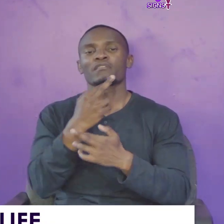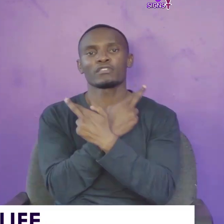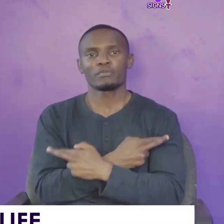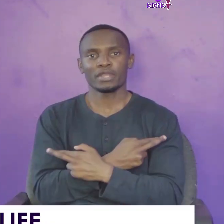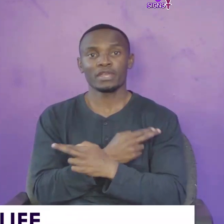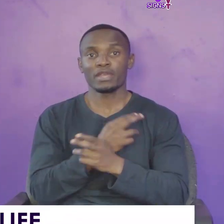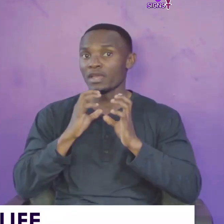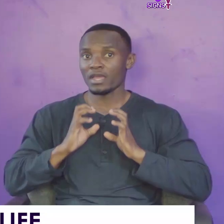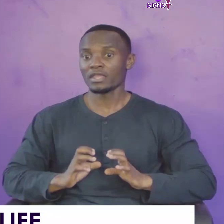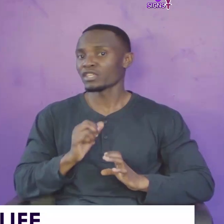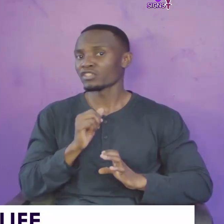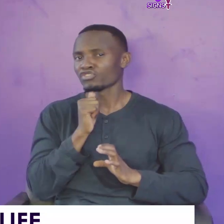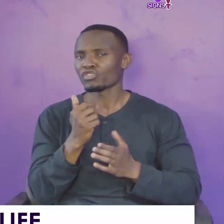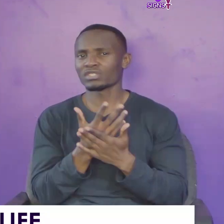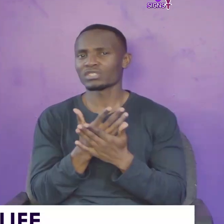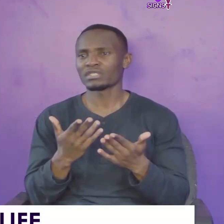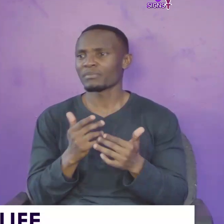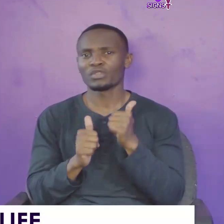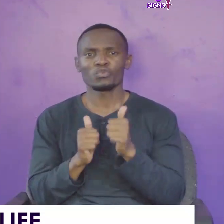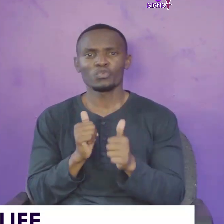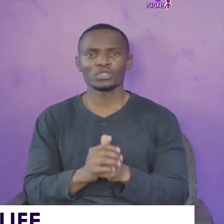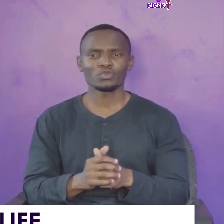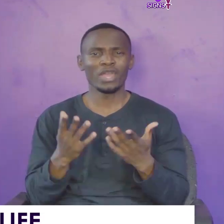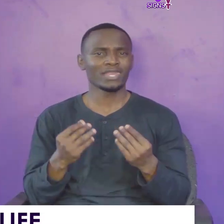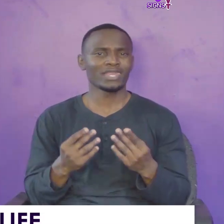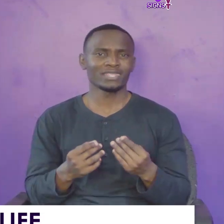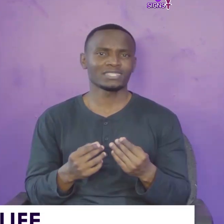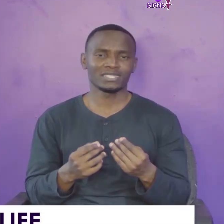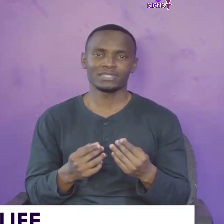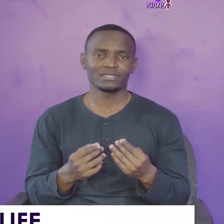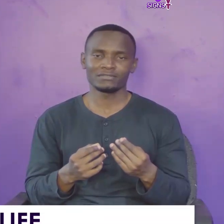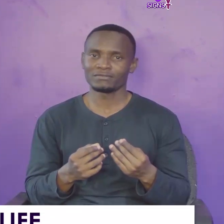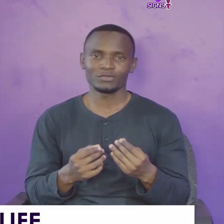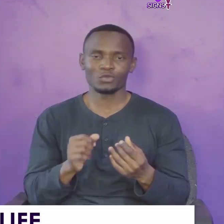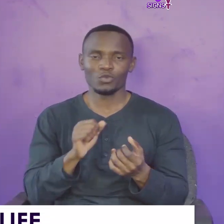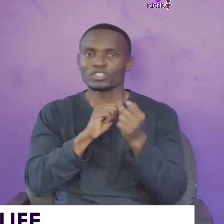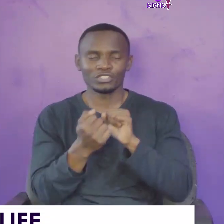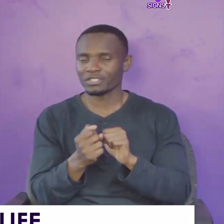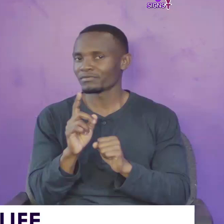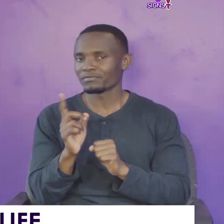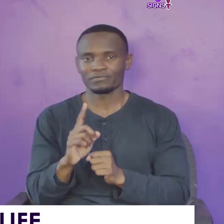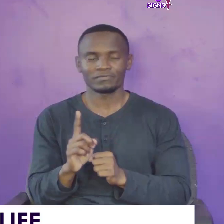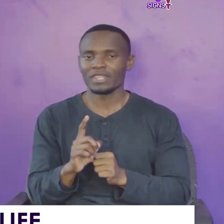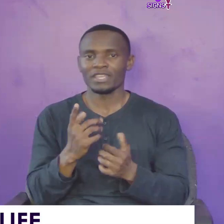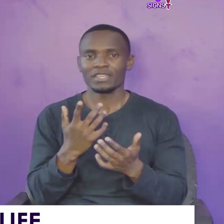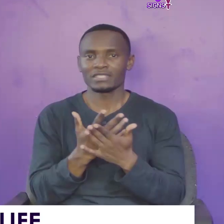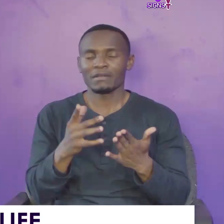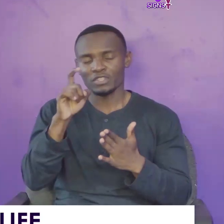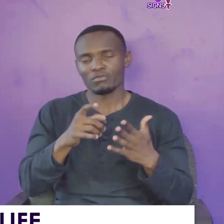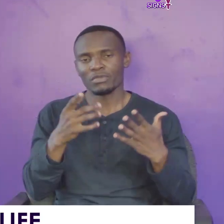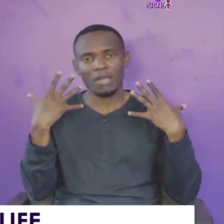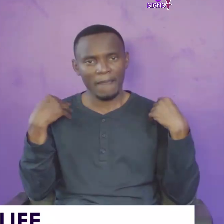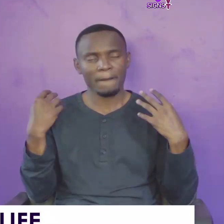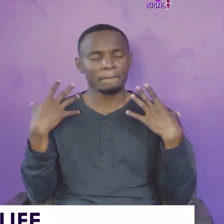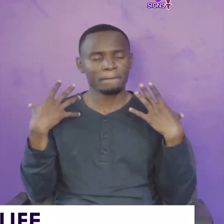is not something that comes just like a switch or you just tap and you're ethical now. Okay. You're not ethical now. You have to practice,